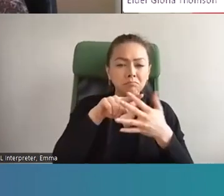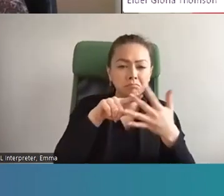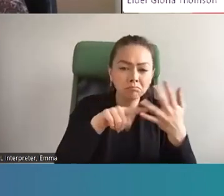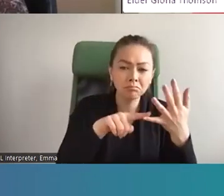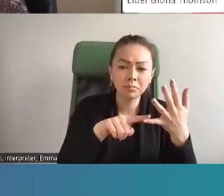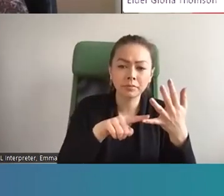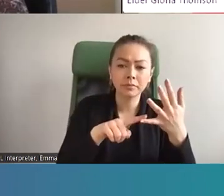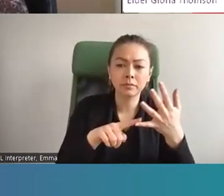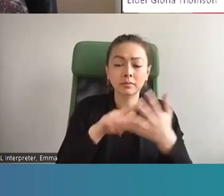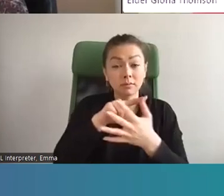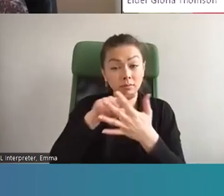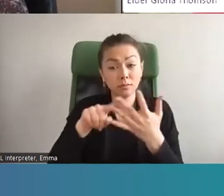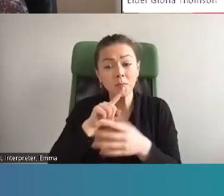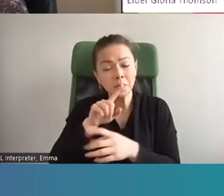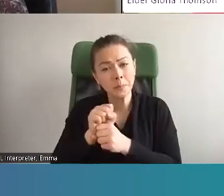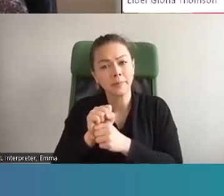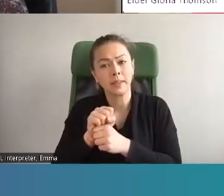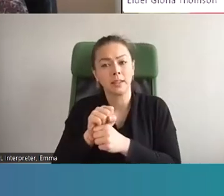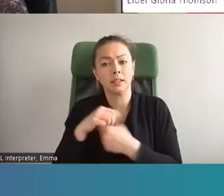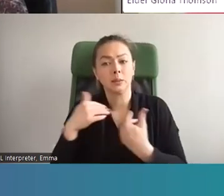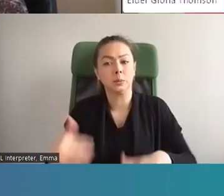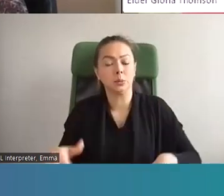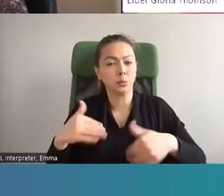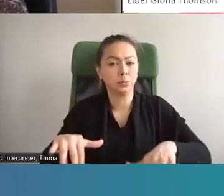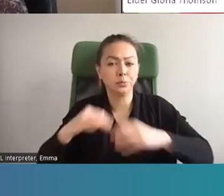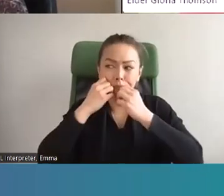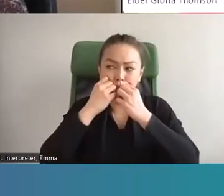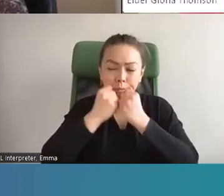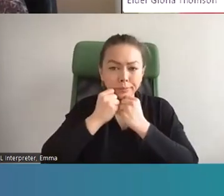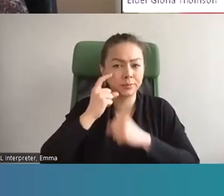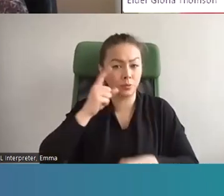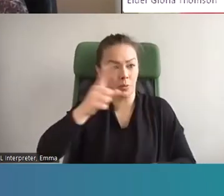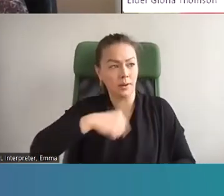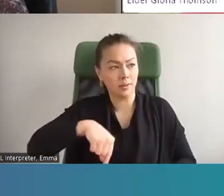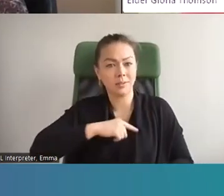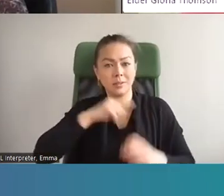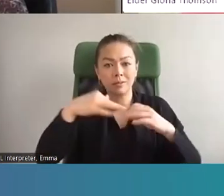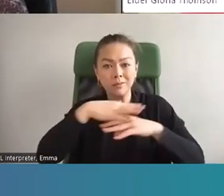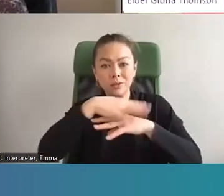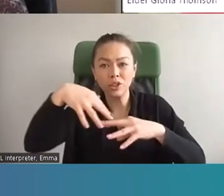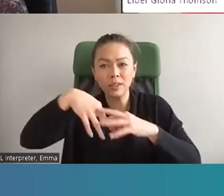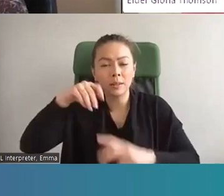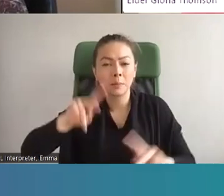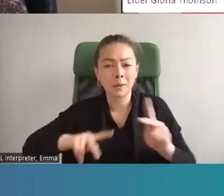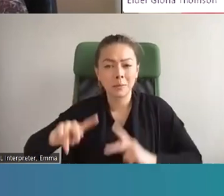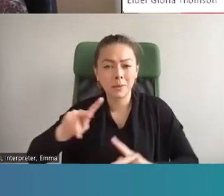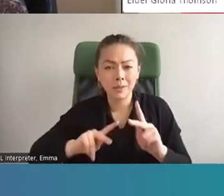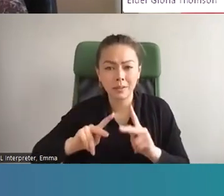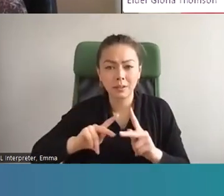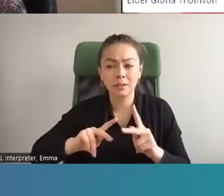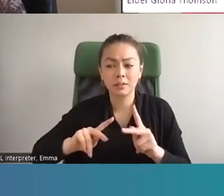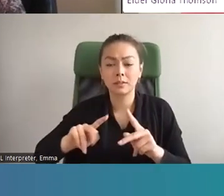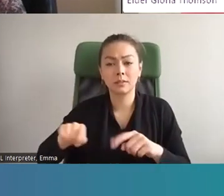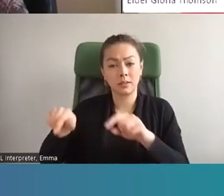important to our people as Indigenous people, that, you know, those spaces of